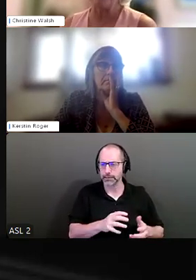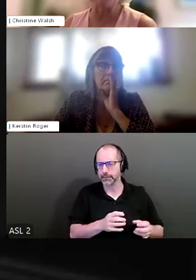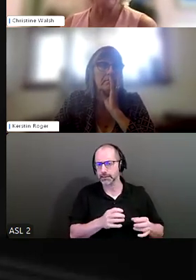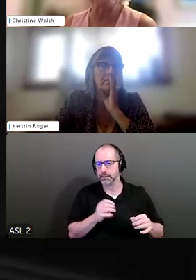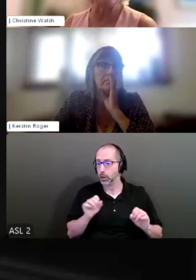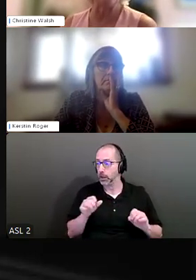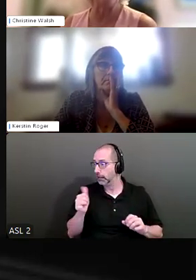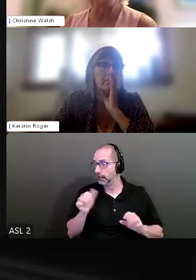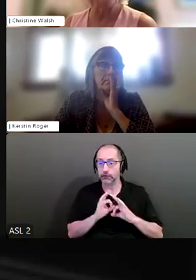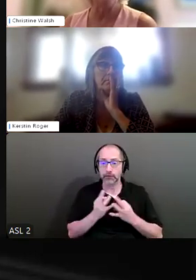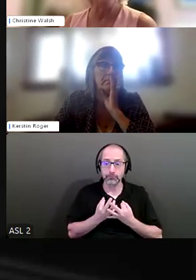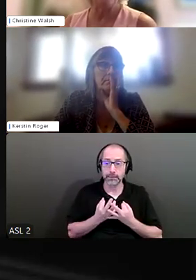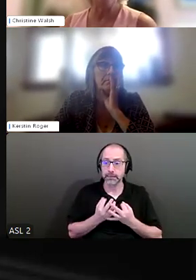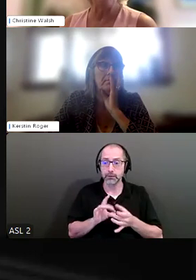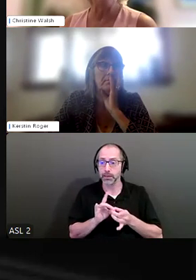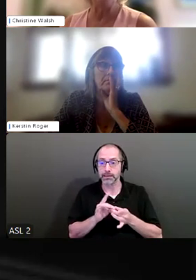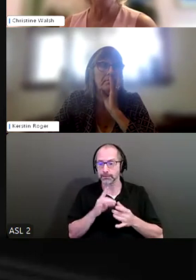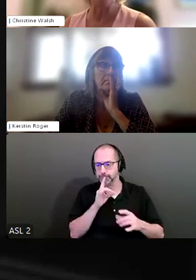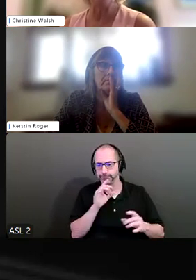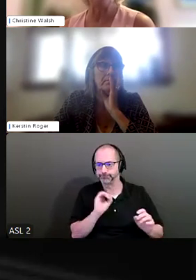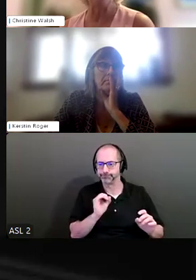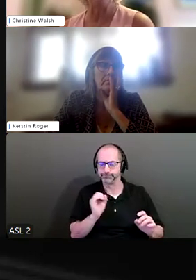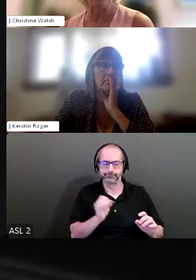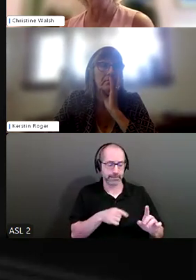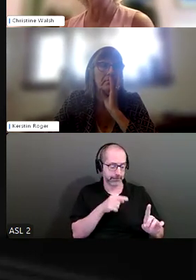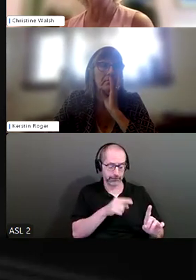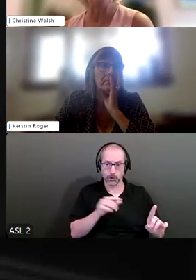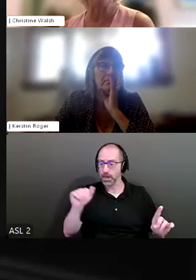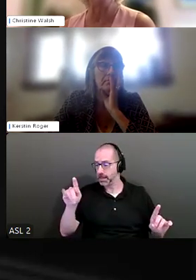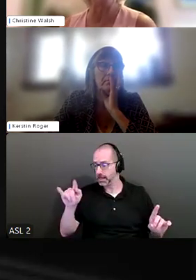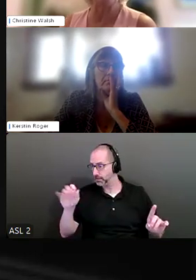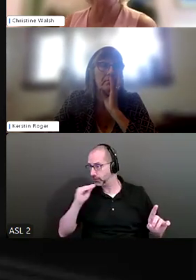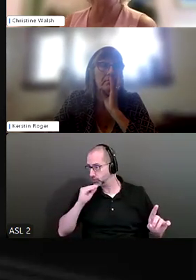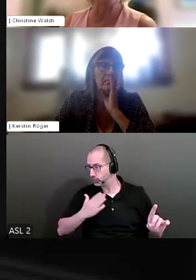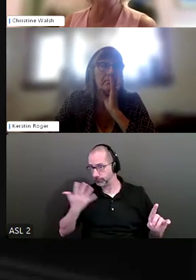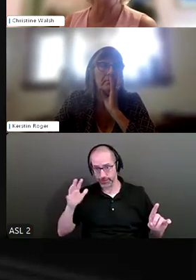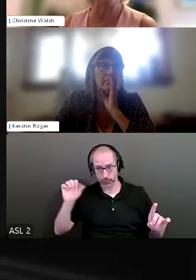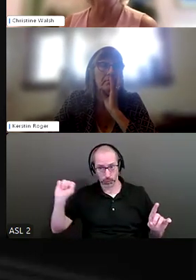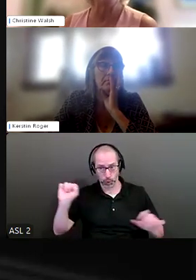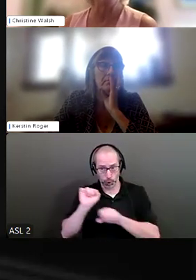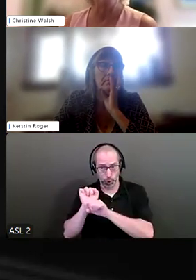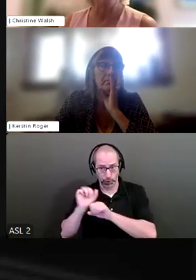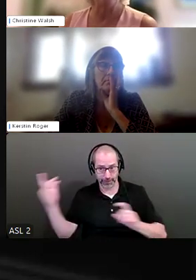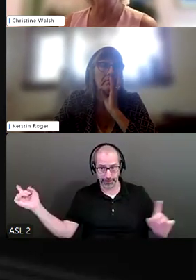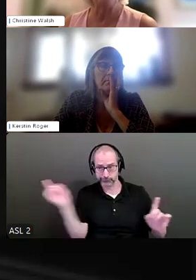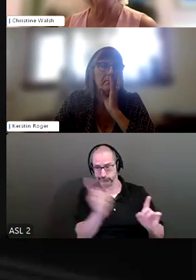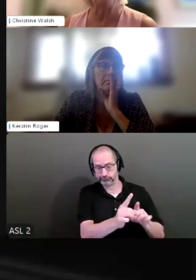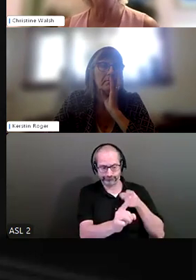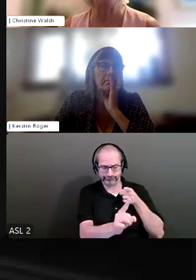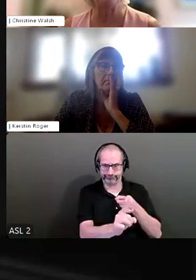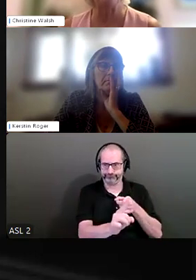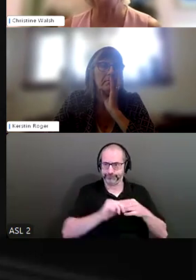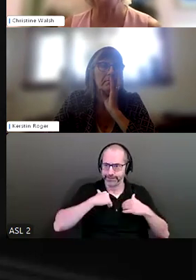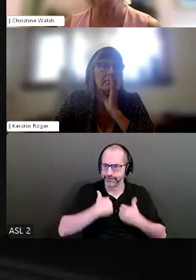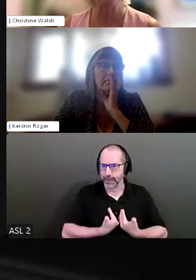or family in Canada. When Annabelle comes home, she's frequently tired, which leads to irritations and frustration.